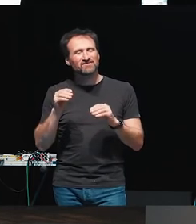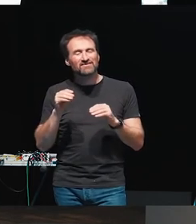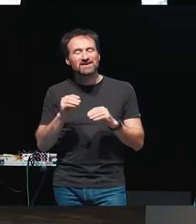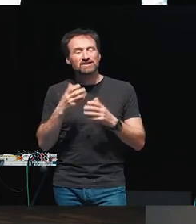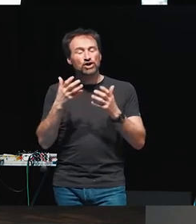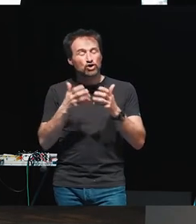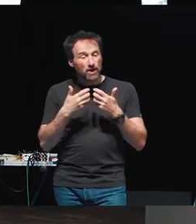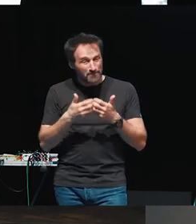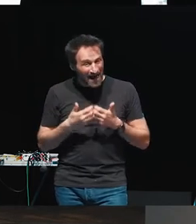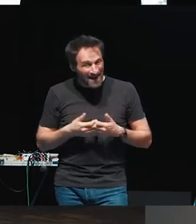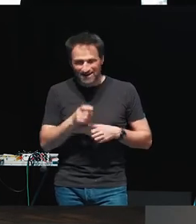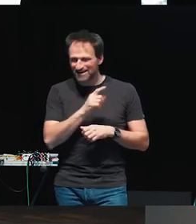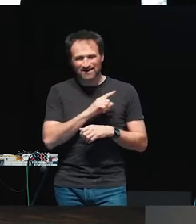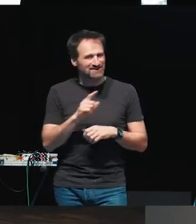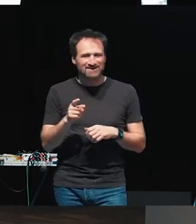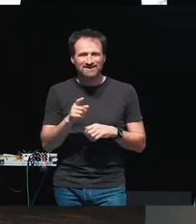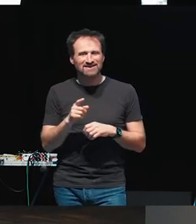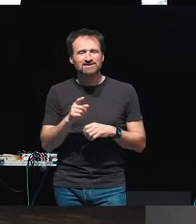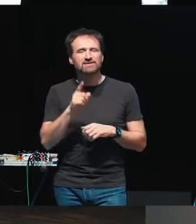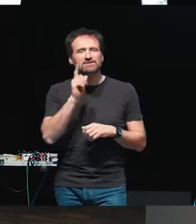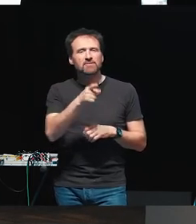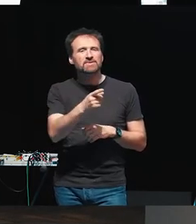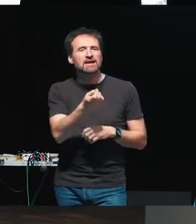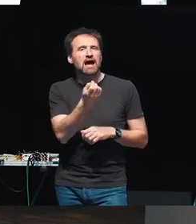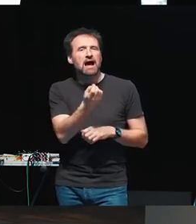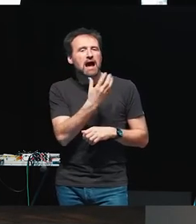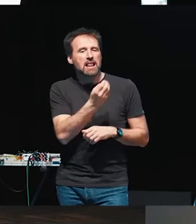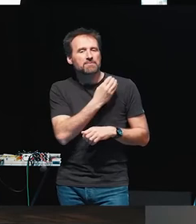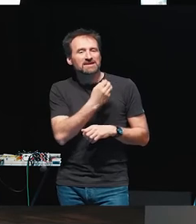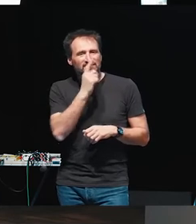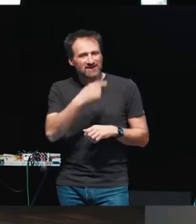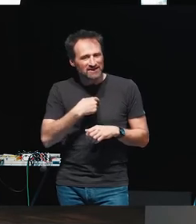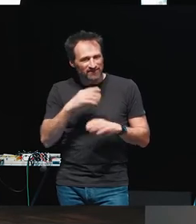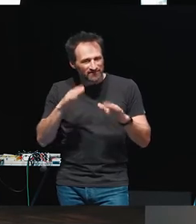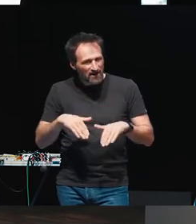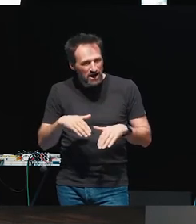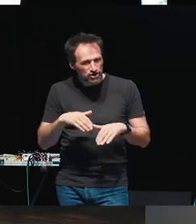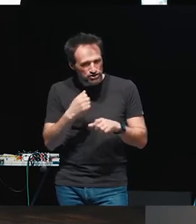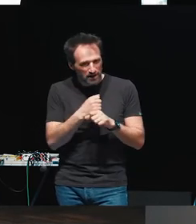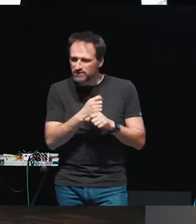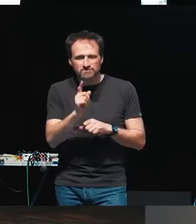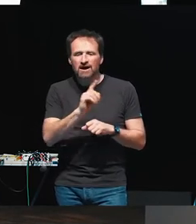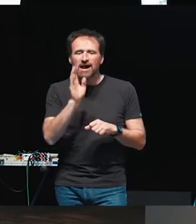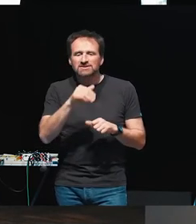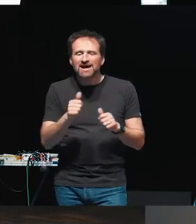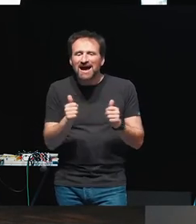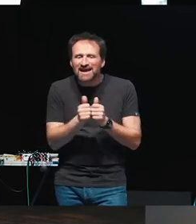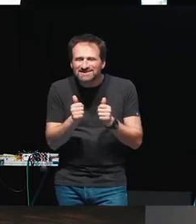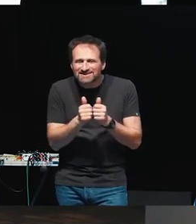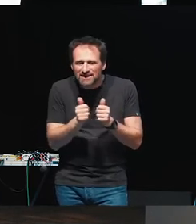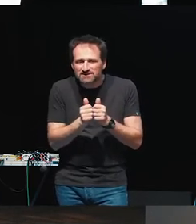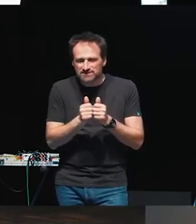program built to yell at you when you're wrong, but more like an assistant when coding.